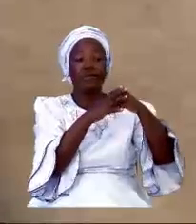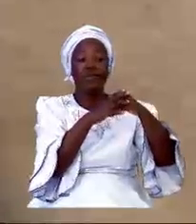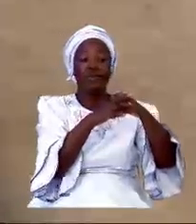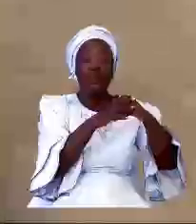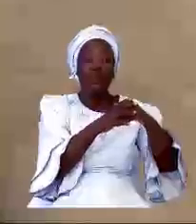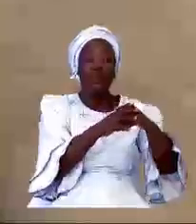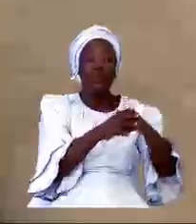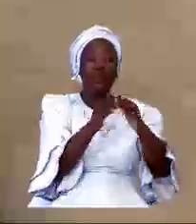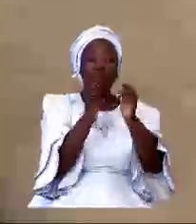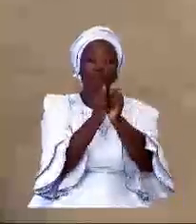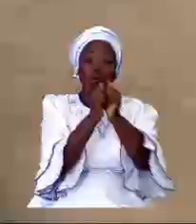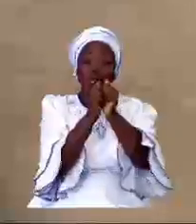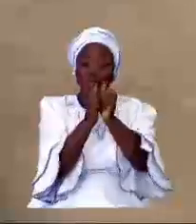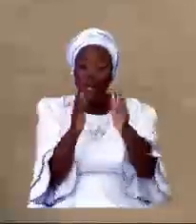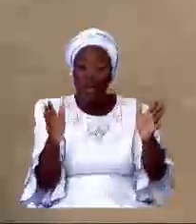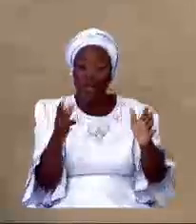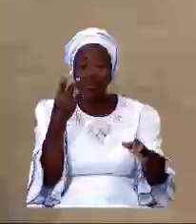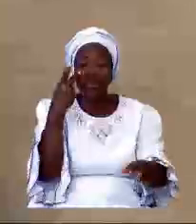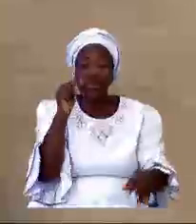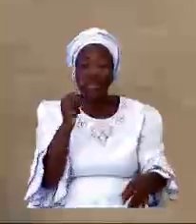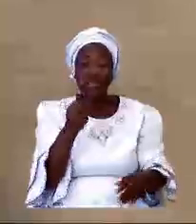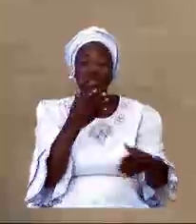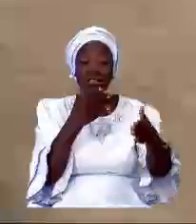that he went to heaven